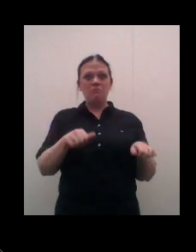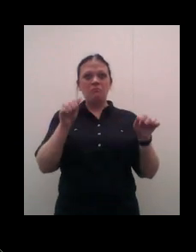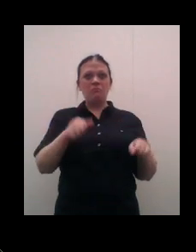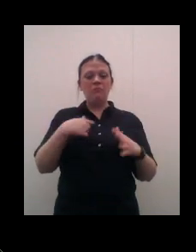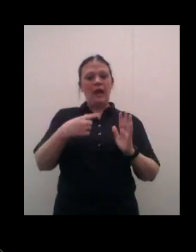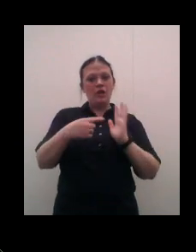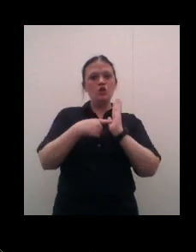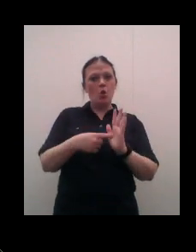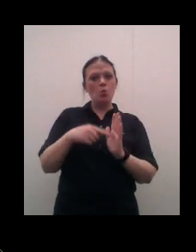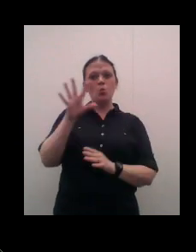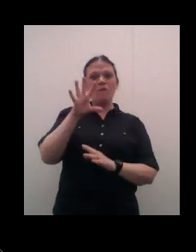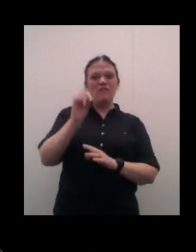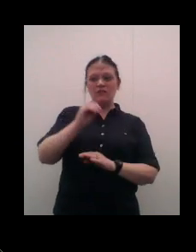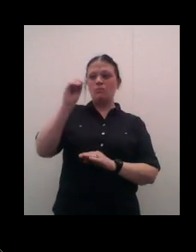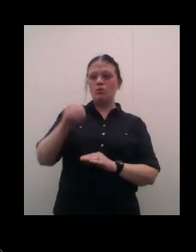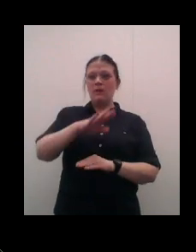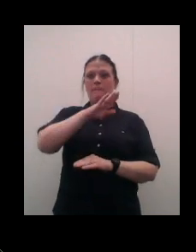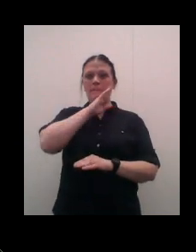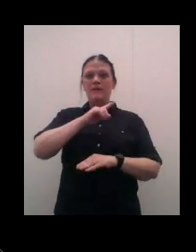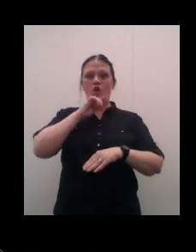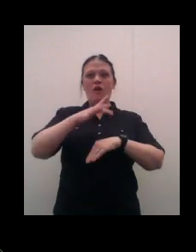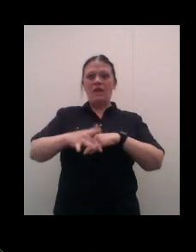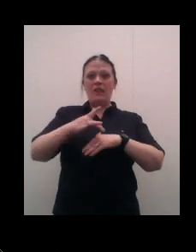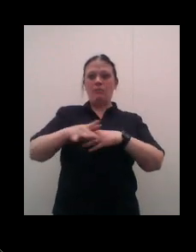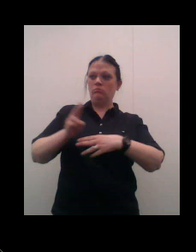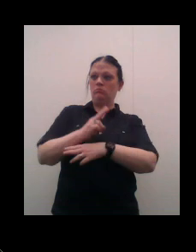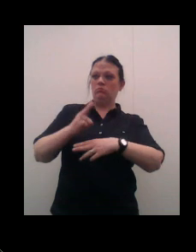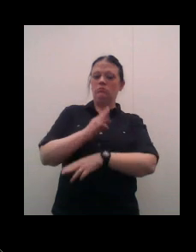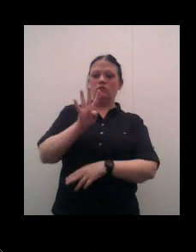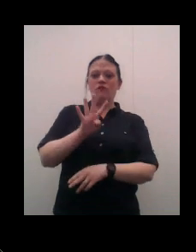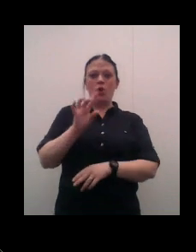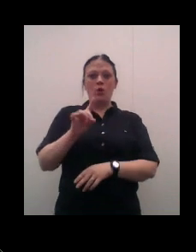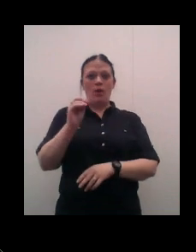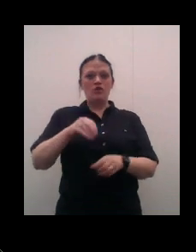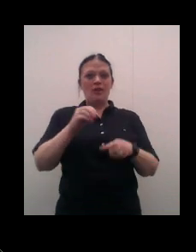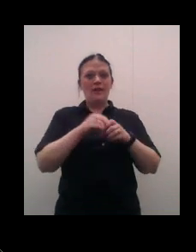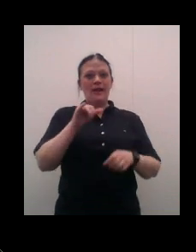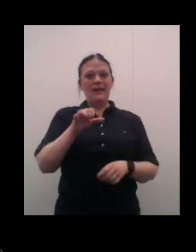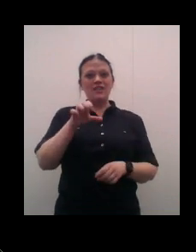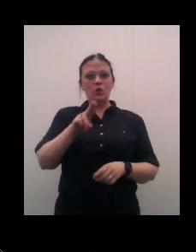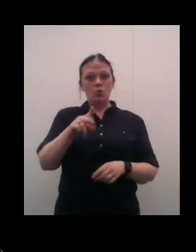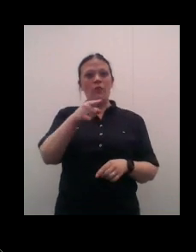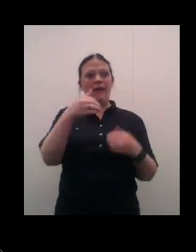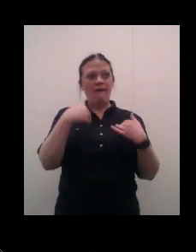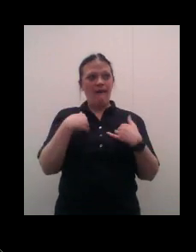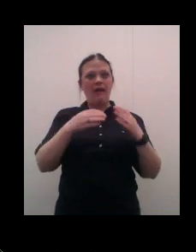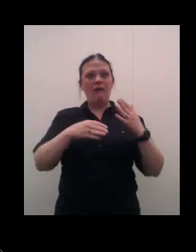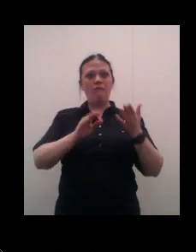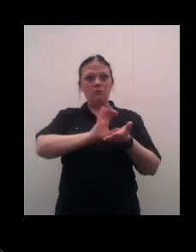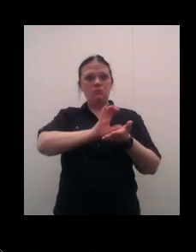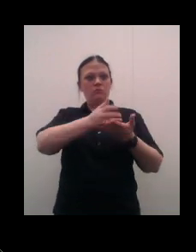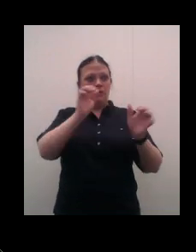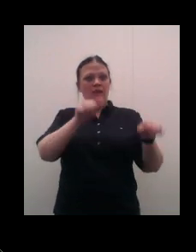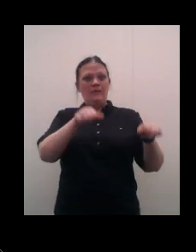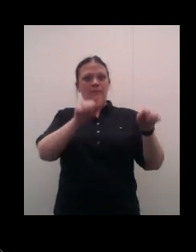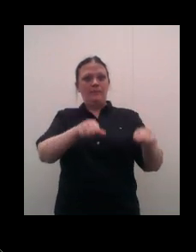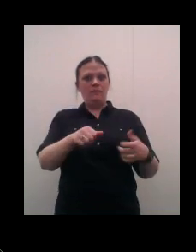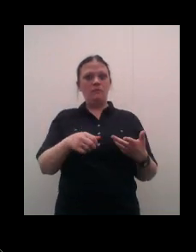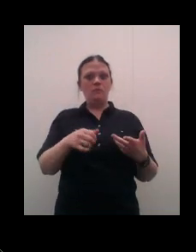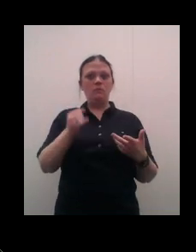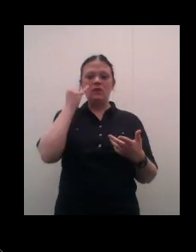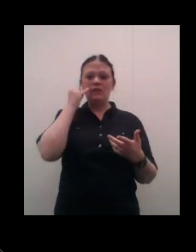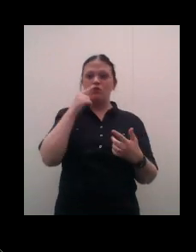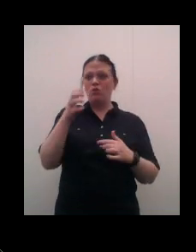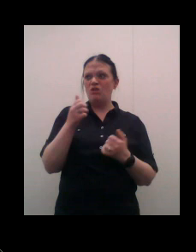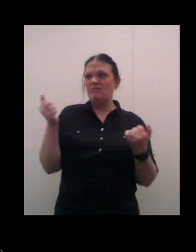you. They have 50% of the beds in general are open and 41% of the ICU beds. So they have capacity. If you are a loved one or